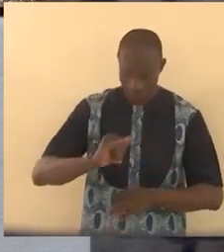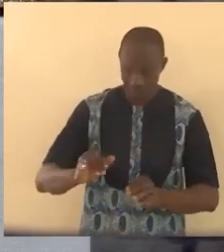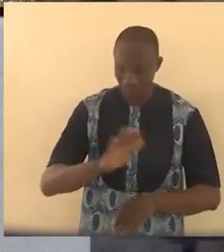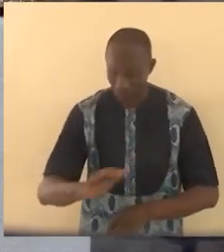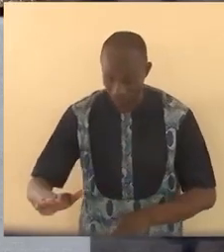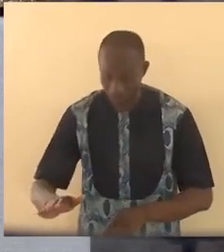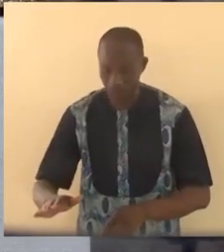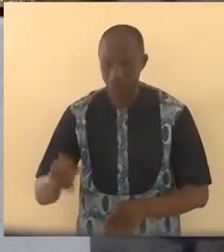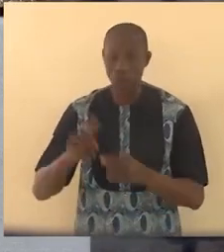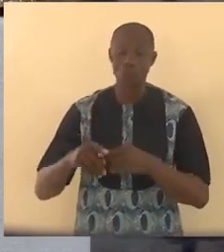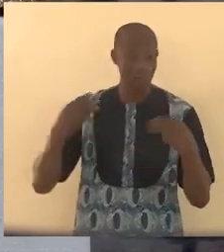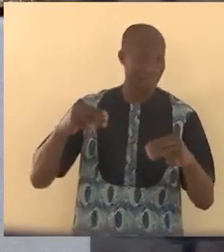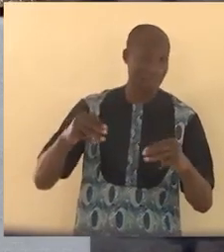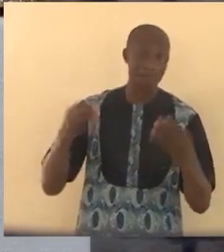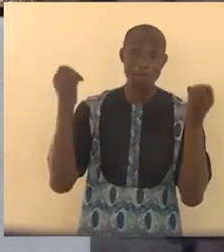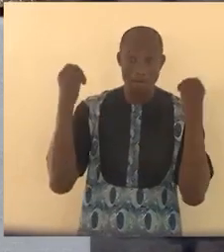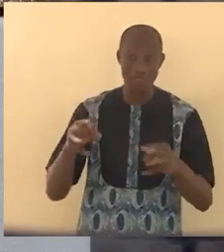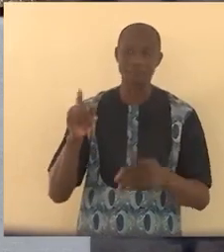to the supermarket where there are 1,000 toys.